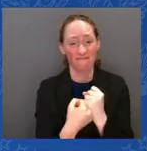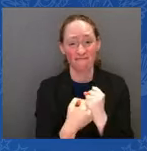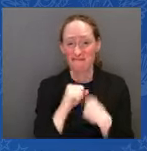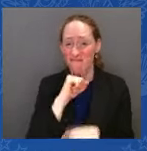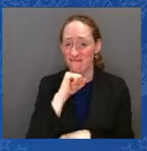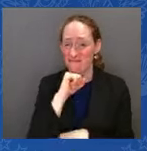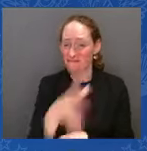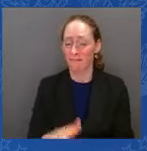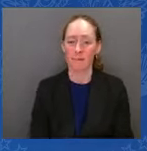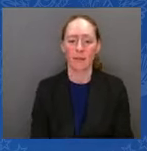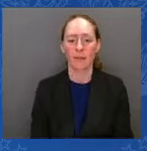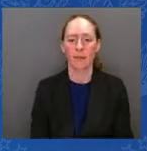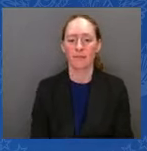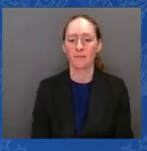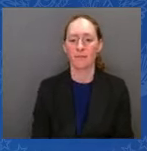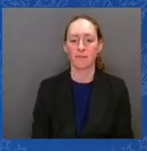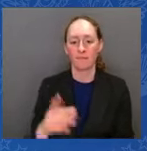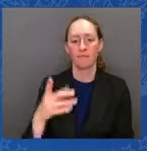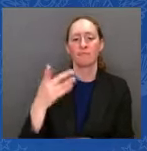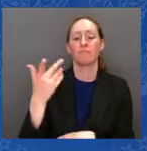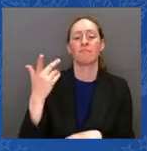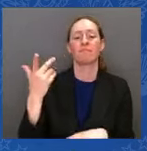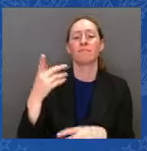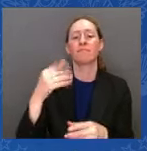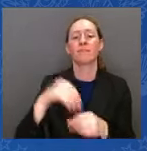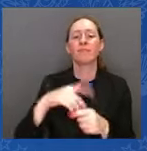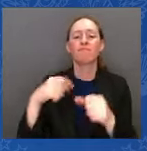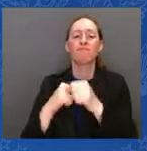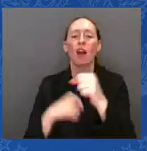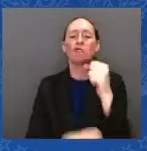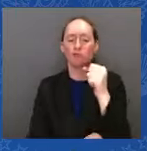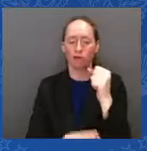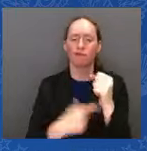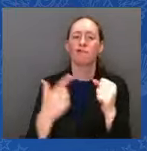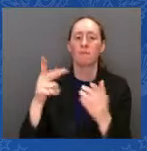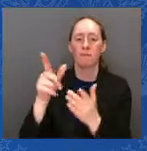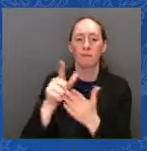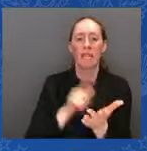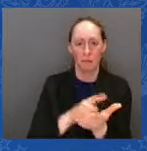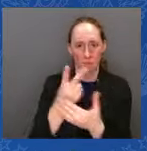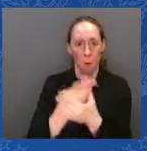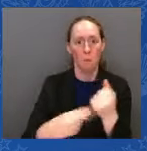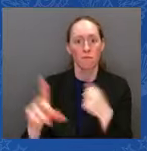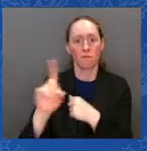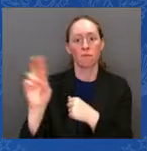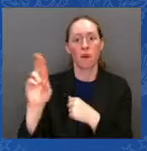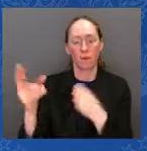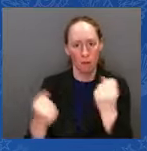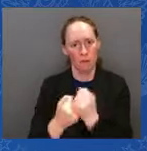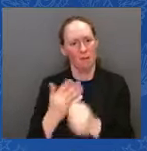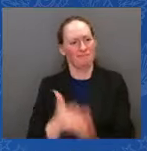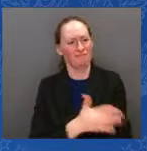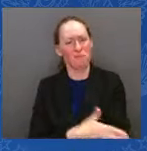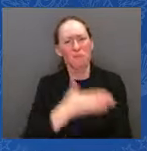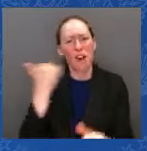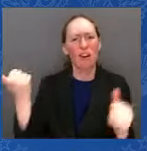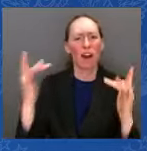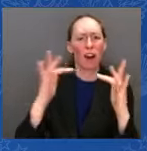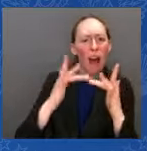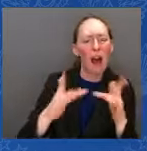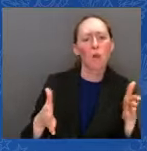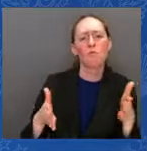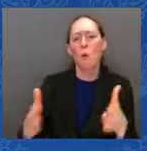for it, to build the roads, the best roads, bridges, airports, water systems, high-speed internet. Get rid of all those